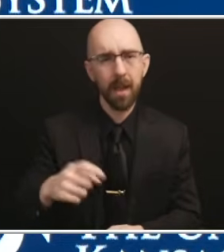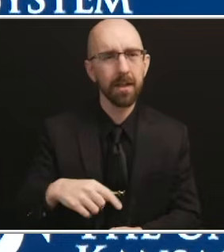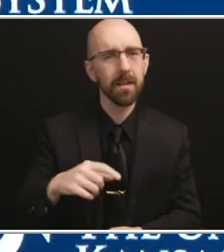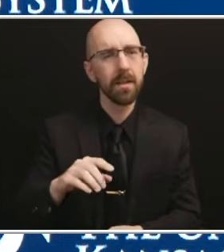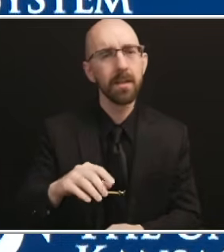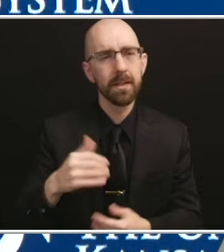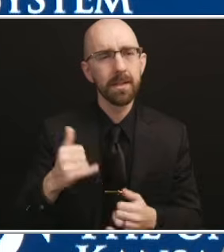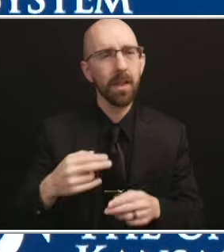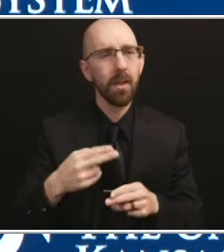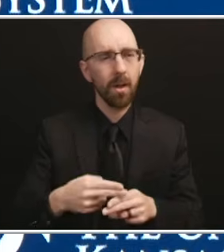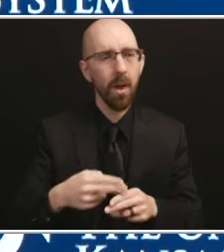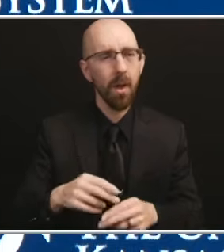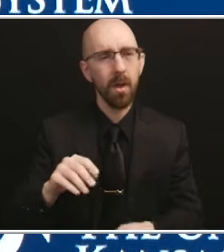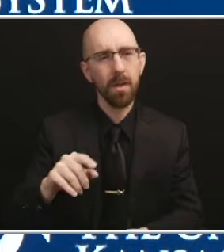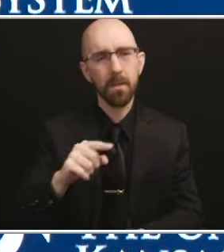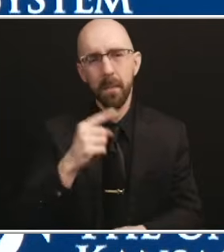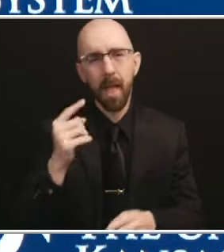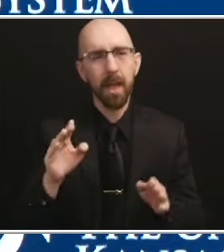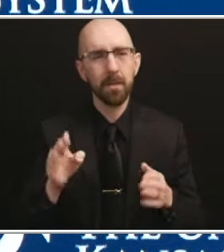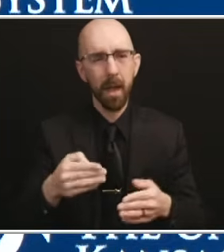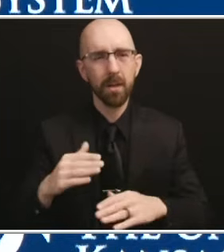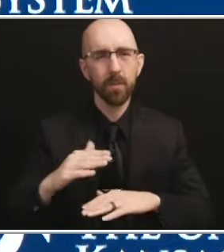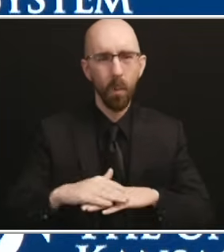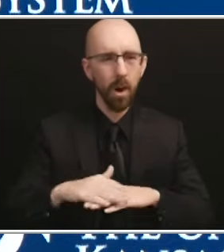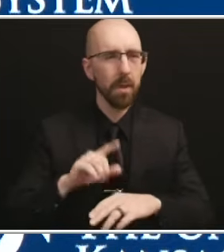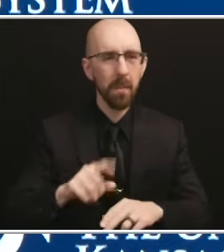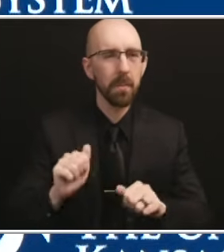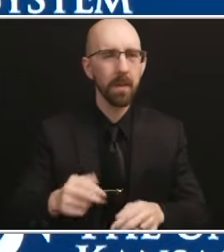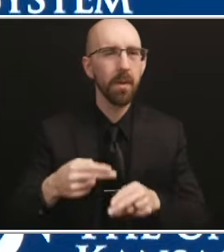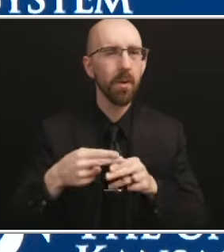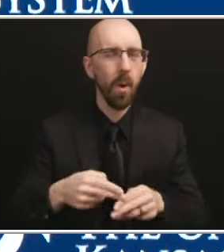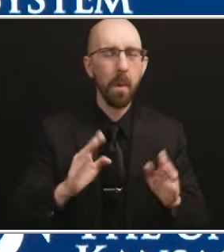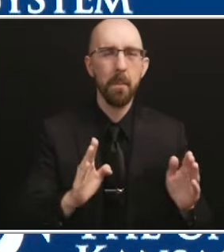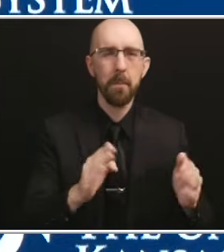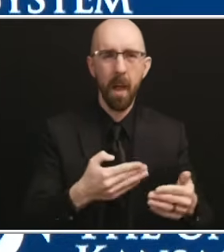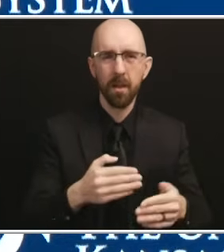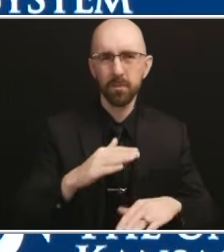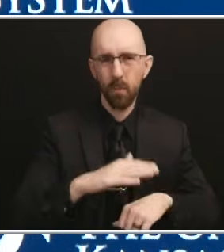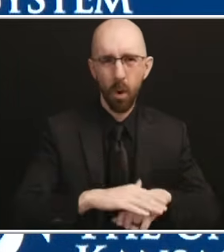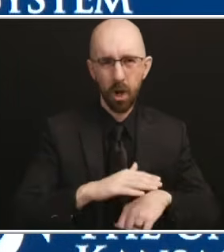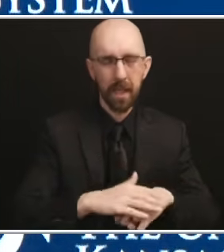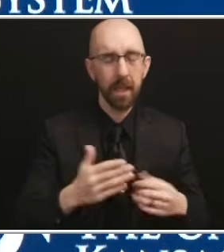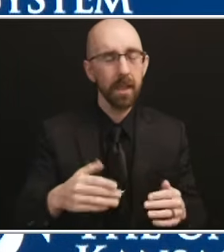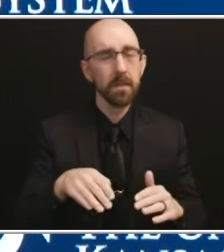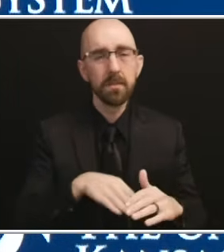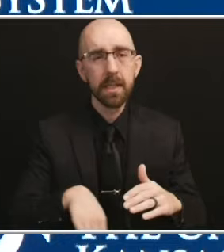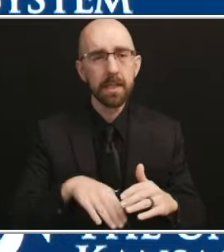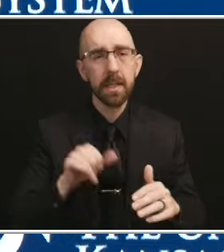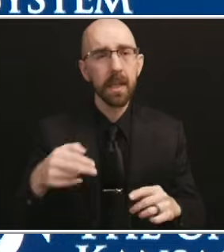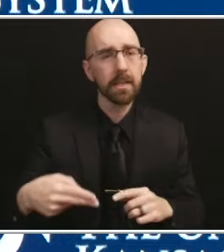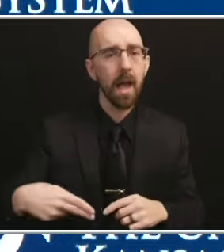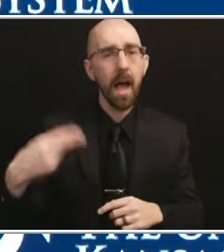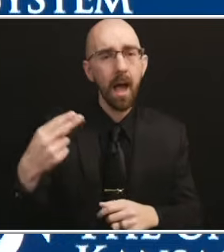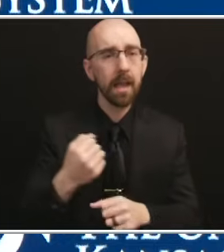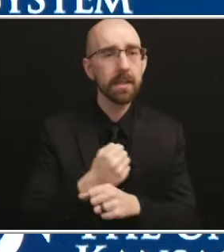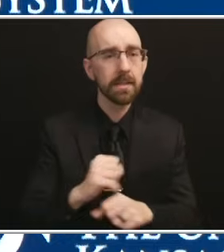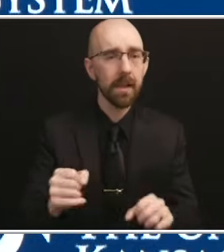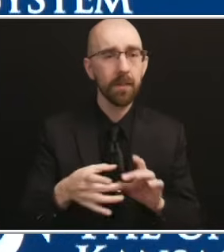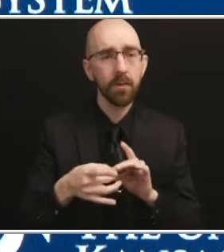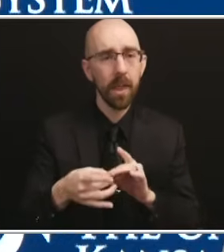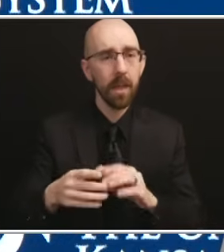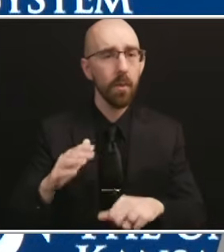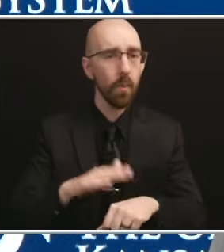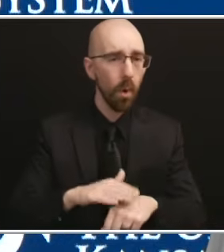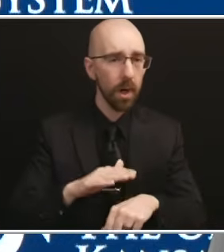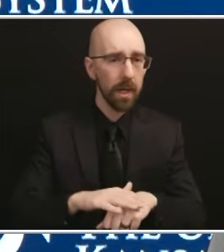box warning, but it can just be referred to as boxed warning as well. Basically, it is the highest safety-related warning or